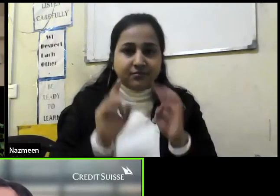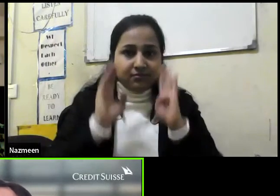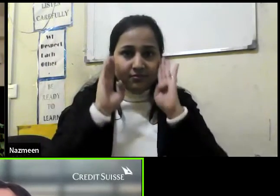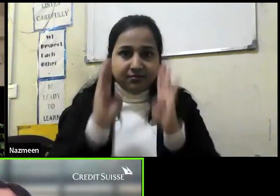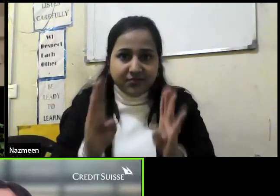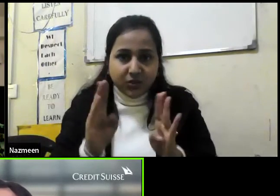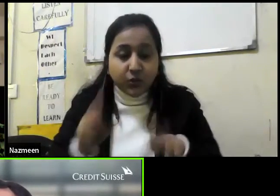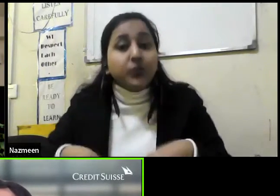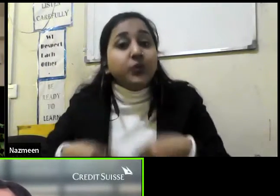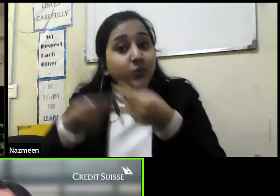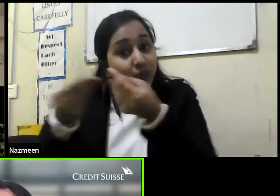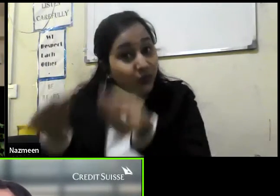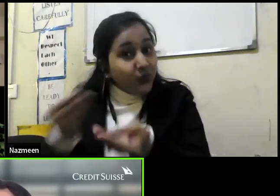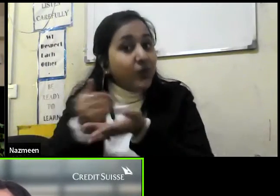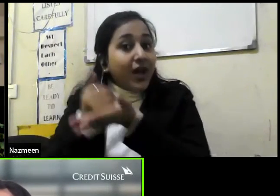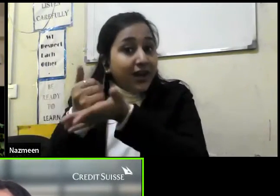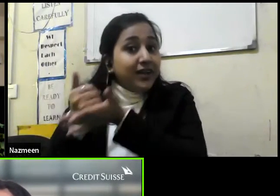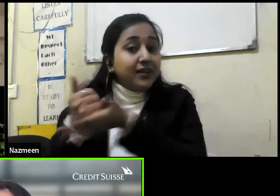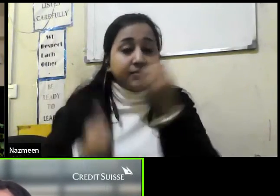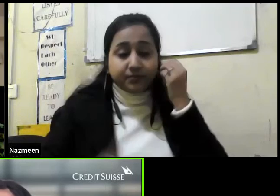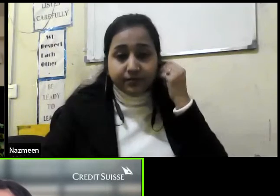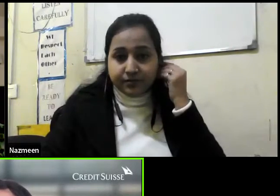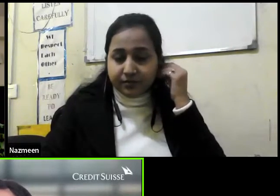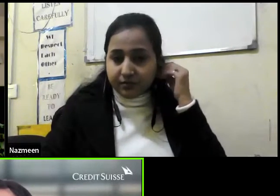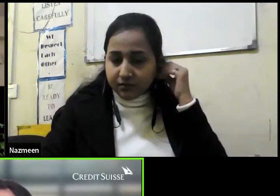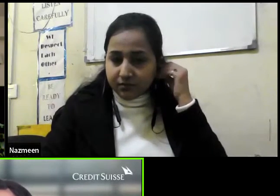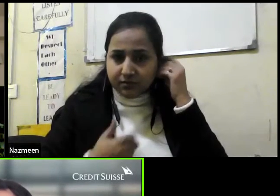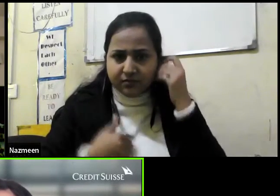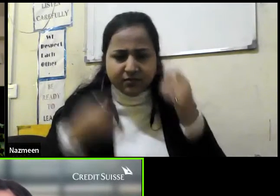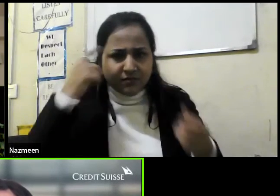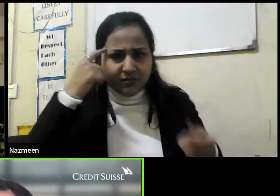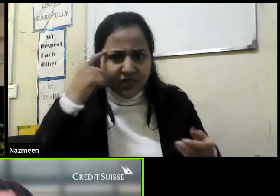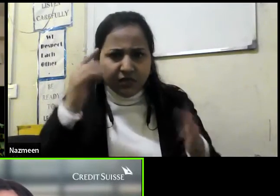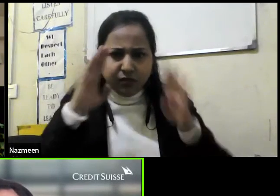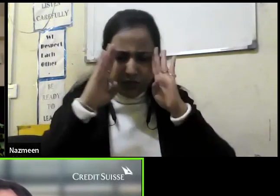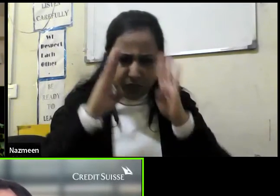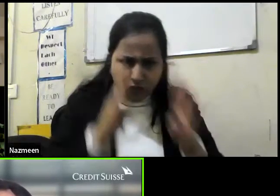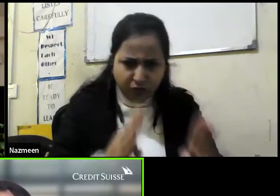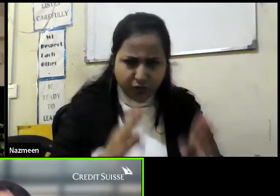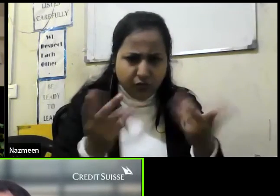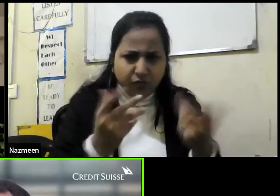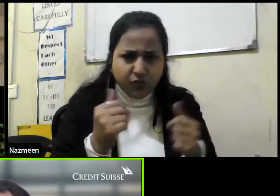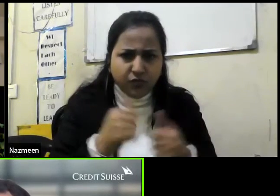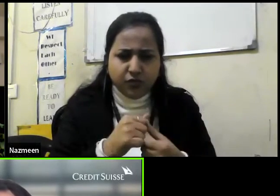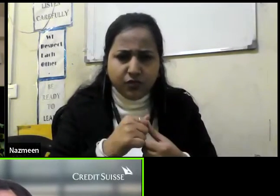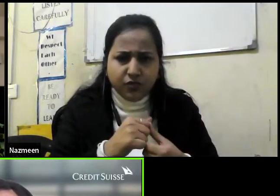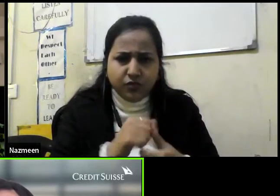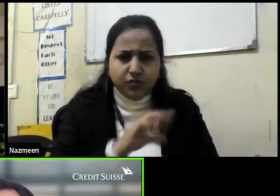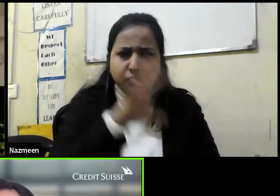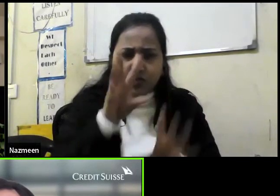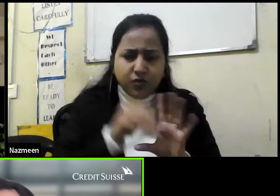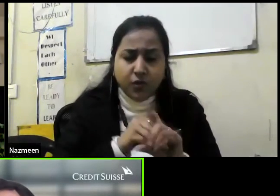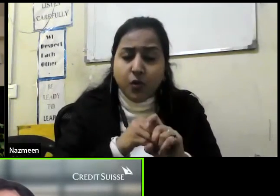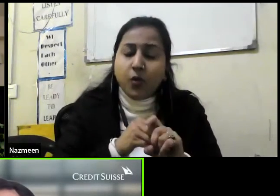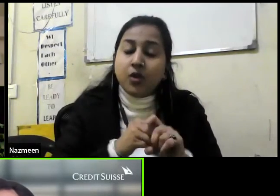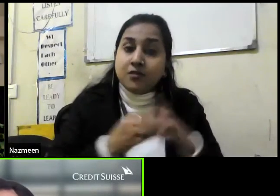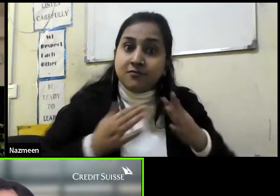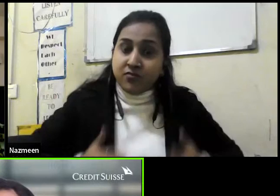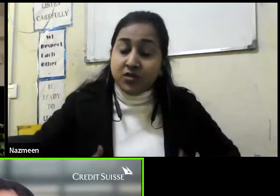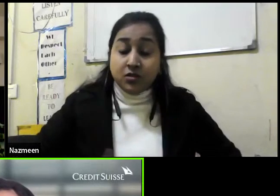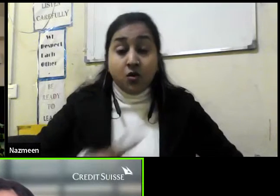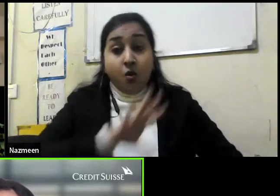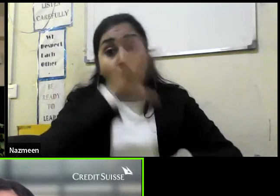to them. So I think Credit Suisse really focuses on the overall well-being and tries